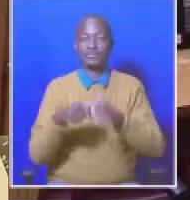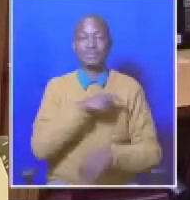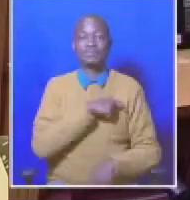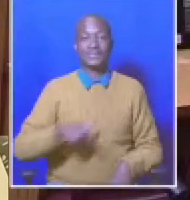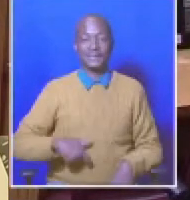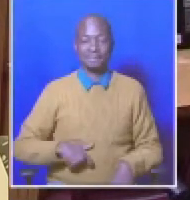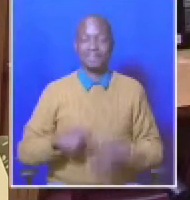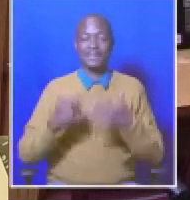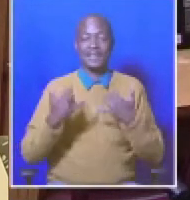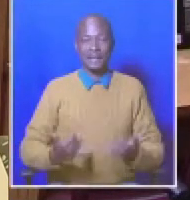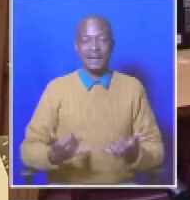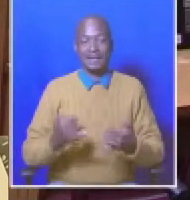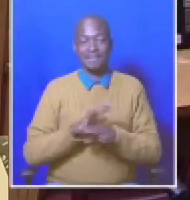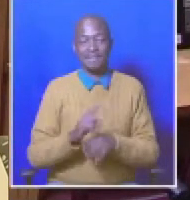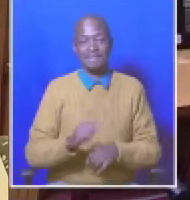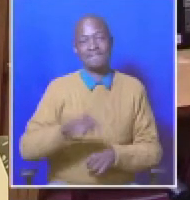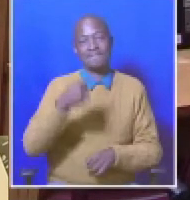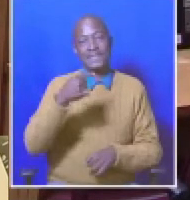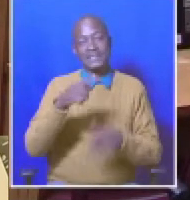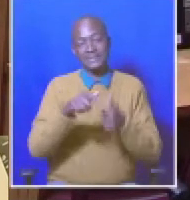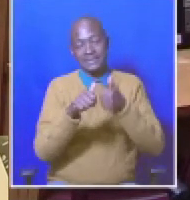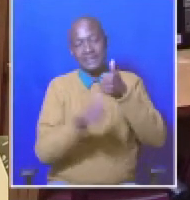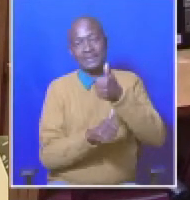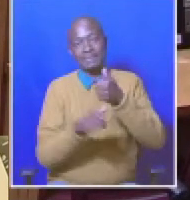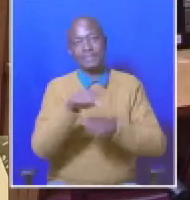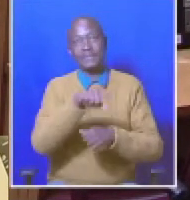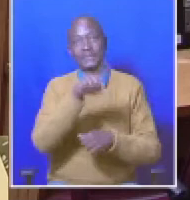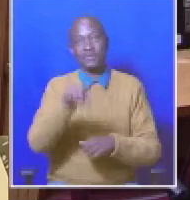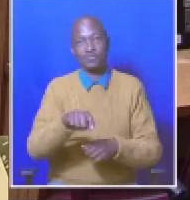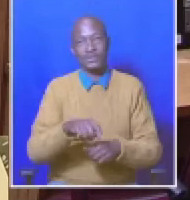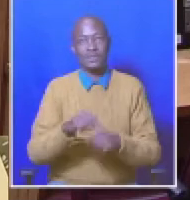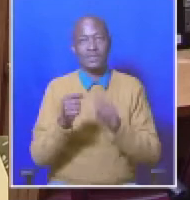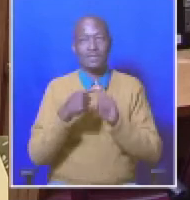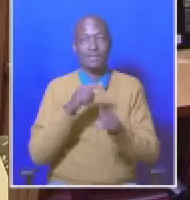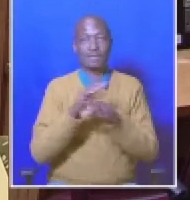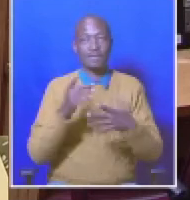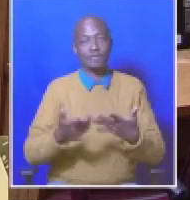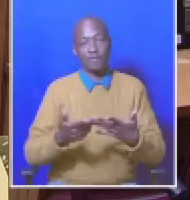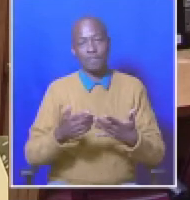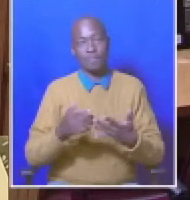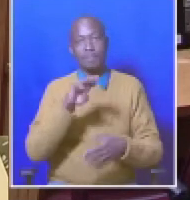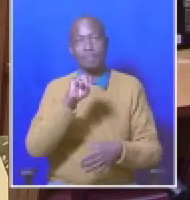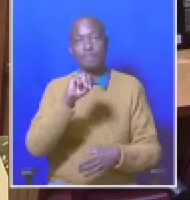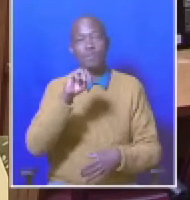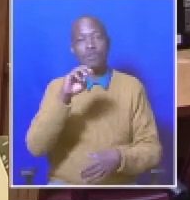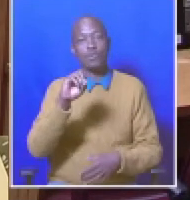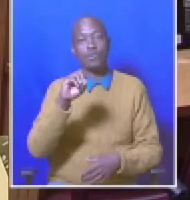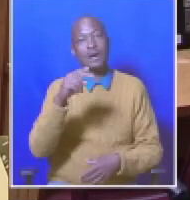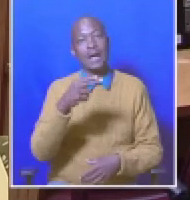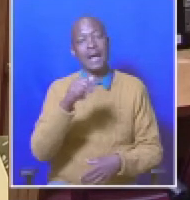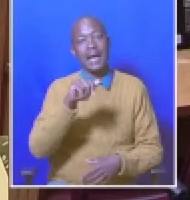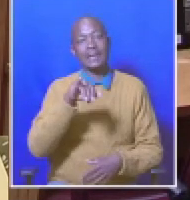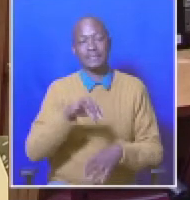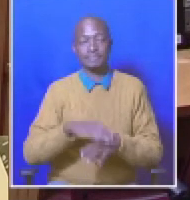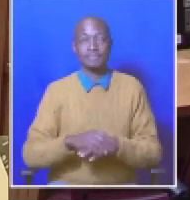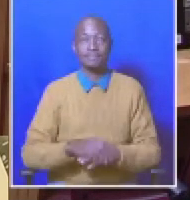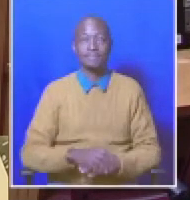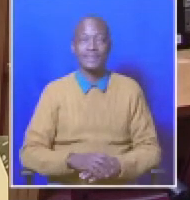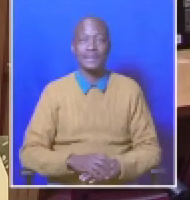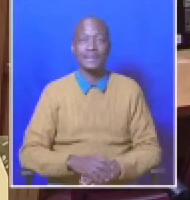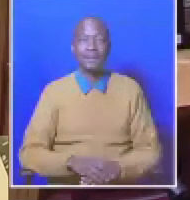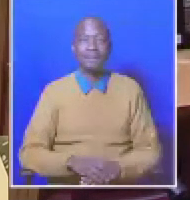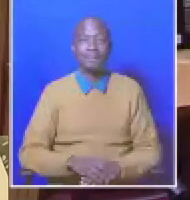on to the first supplementary question from Honorable Mwai. Thank you very much,